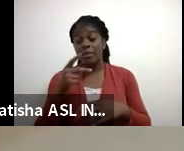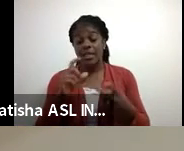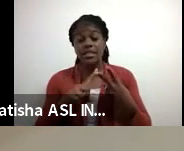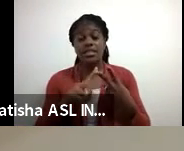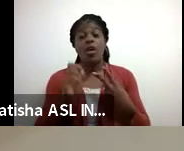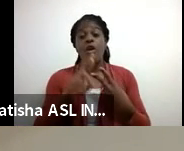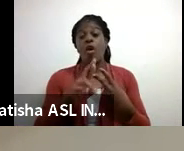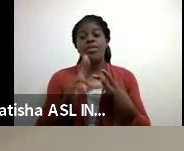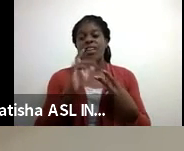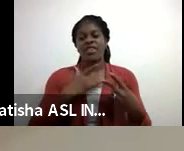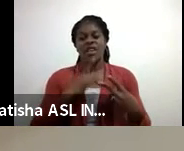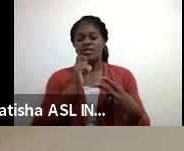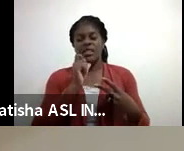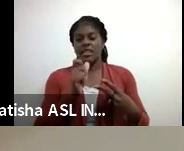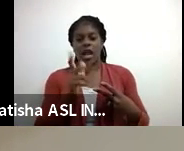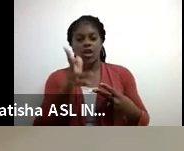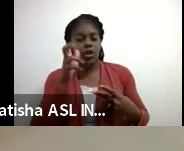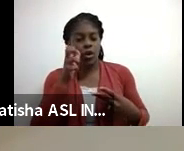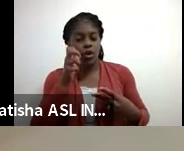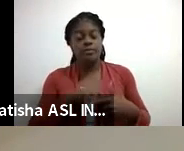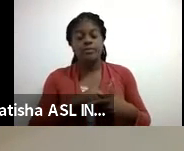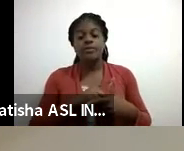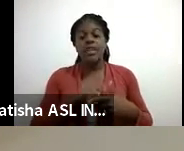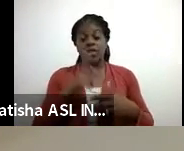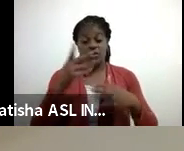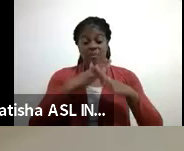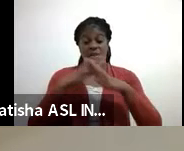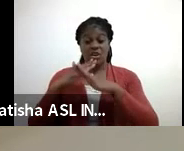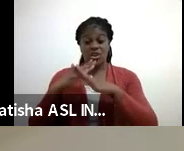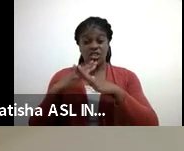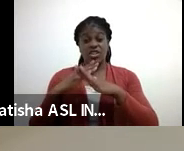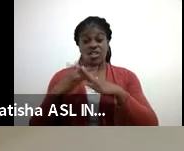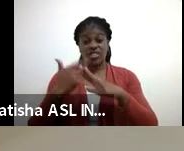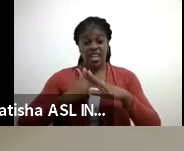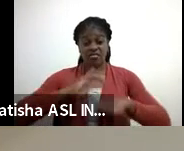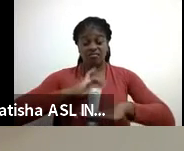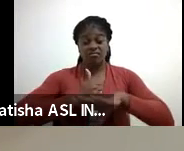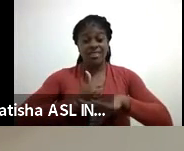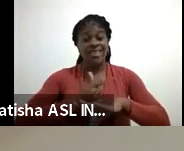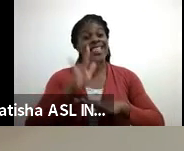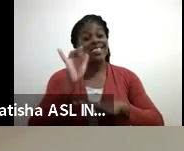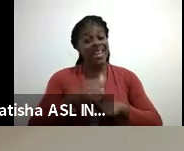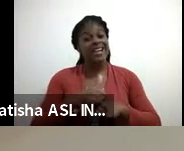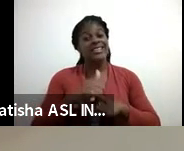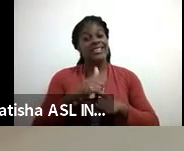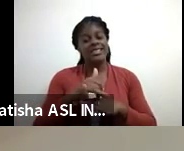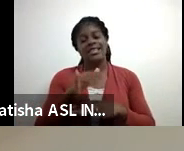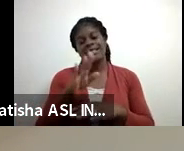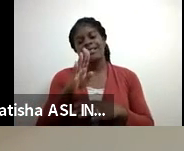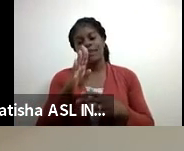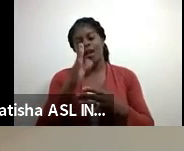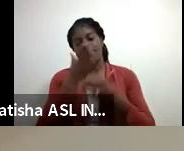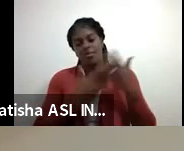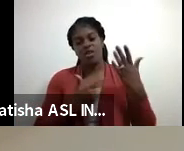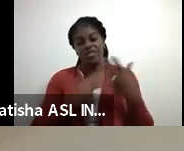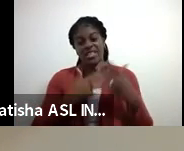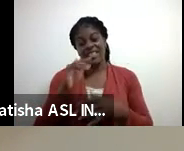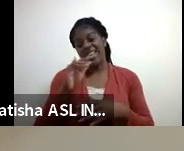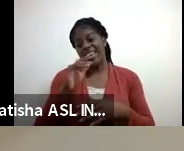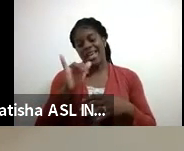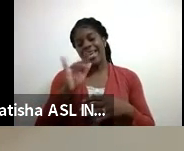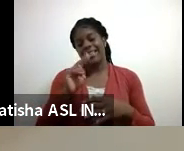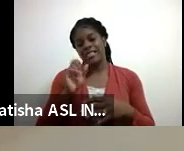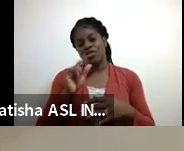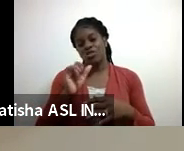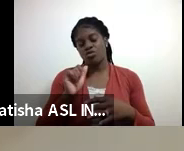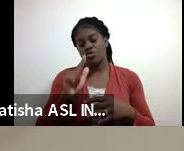heard. And those things, those difficulties, those barriers that are put in their place are absolutely a byproduct of institutional racism. We're a school